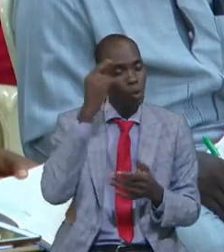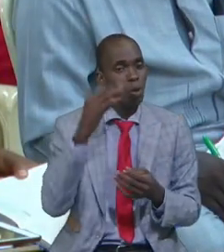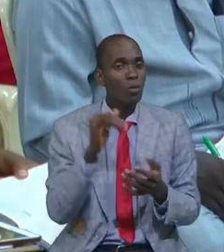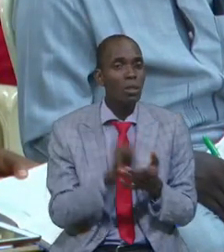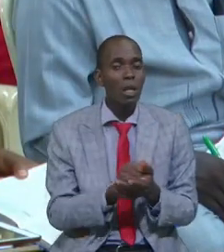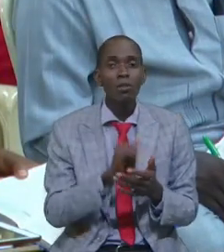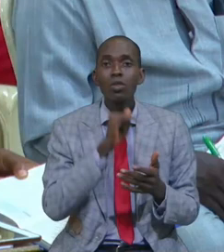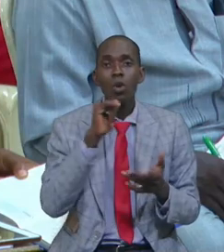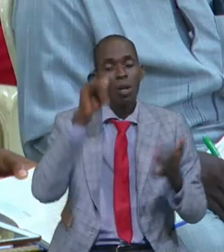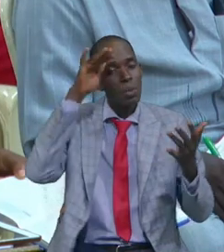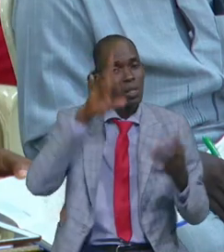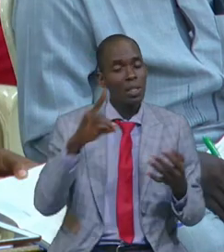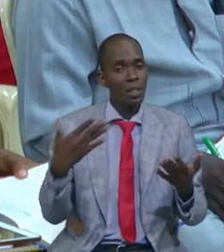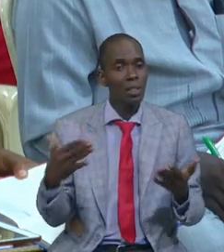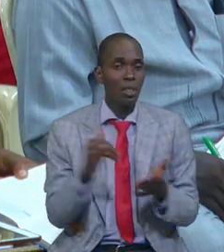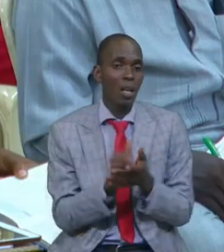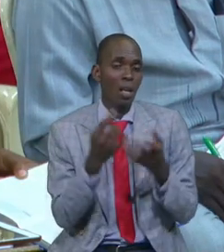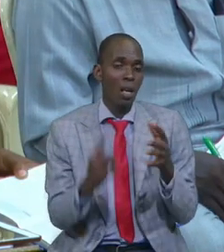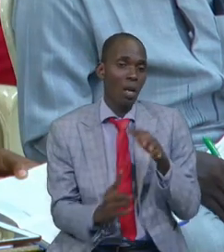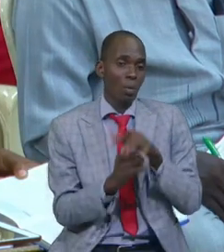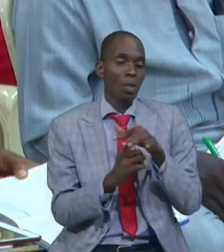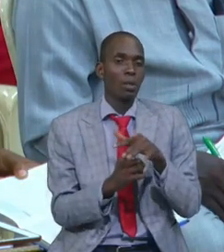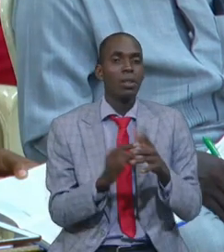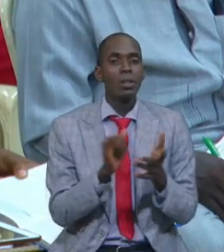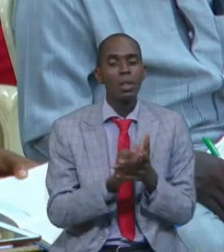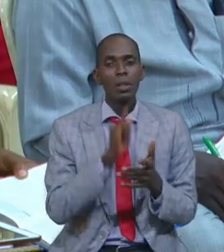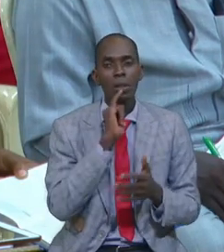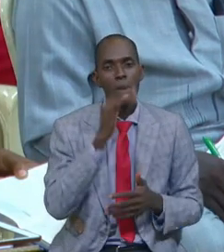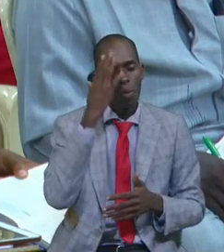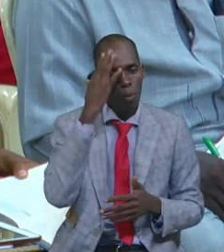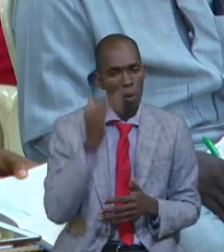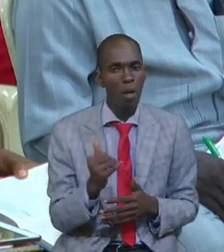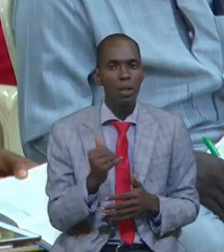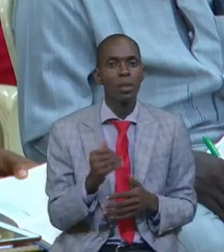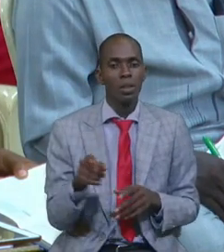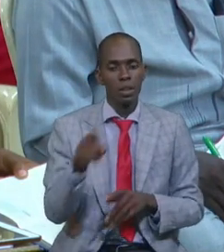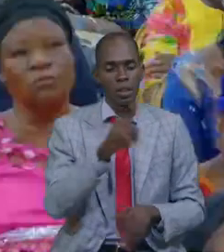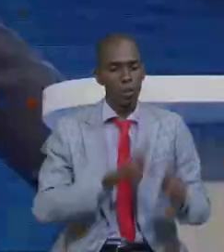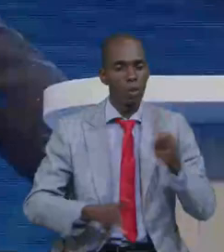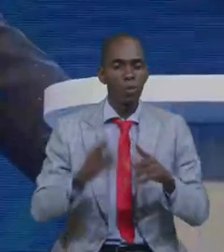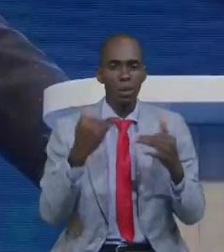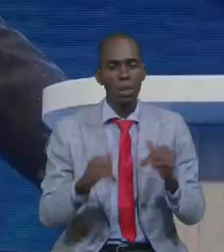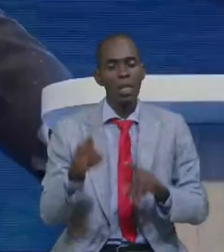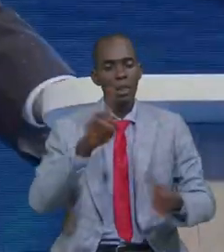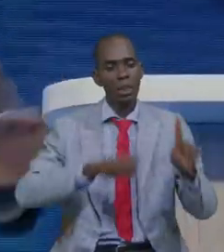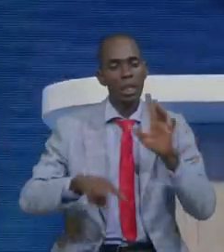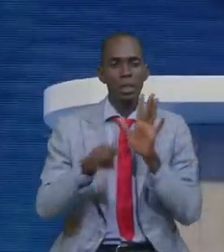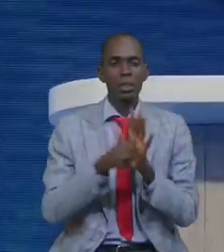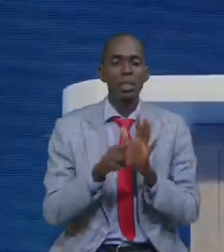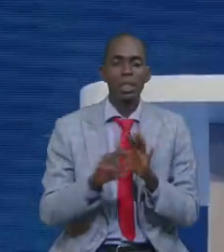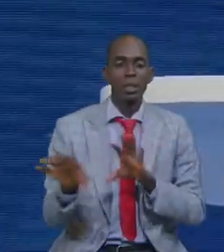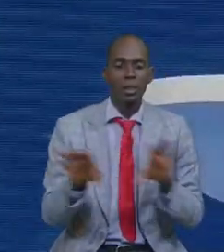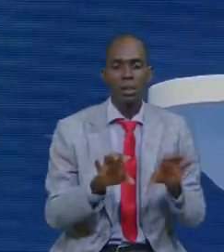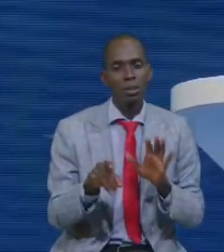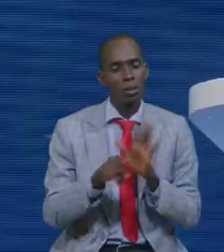that came to them, that's why they said what they said, they did what they did,